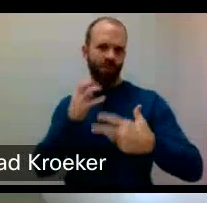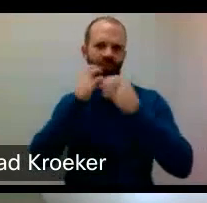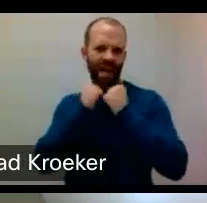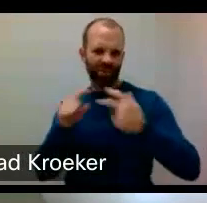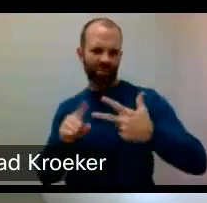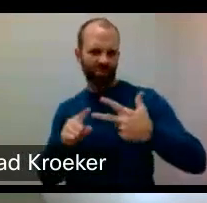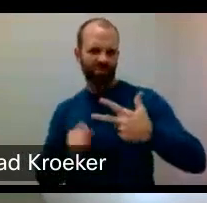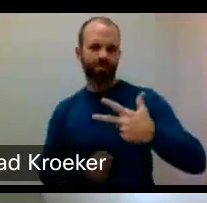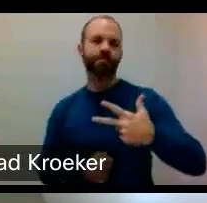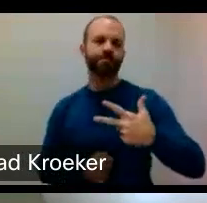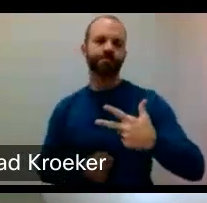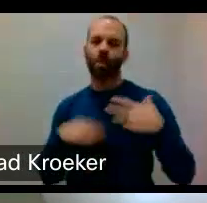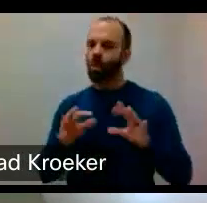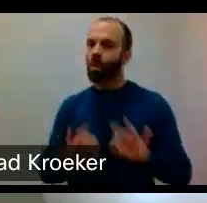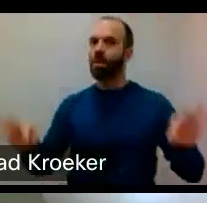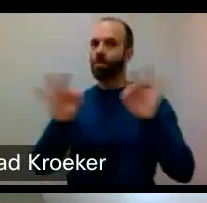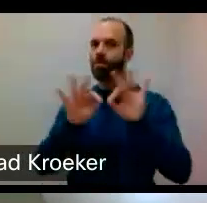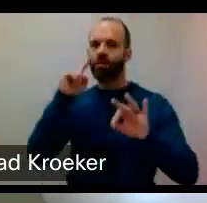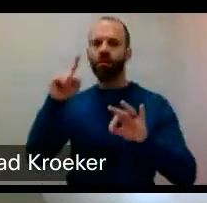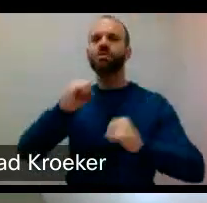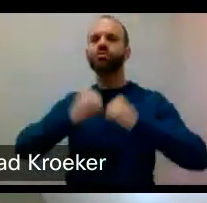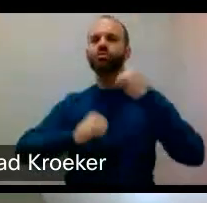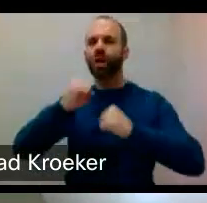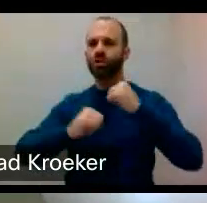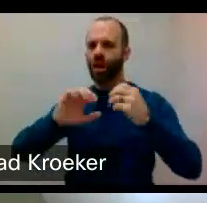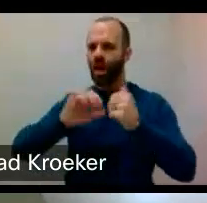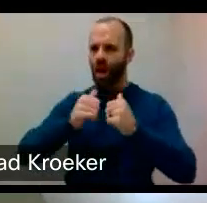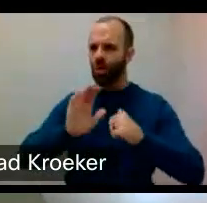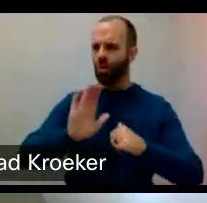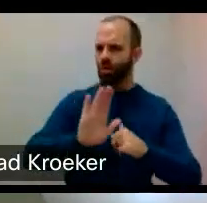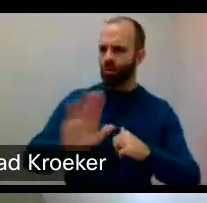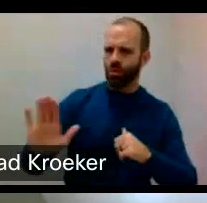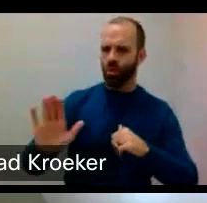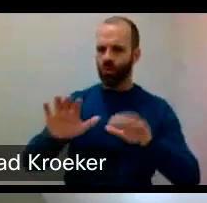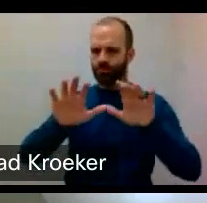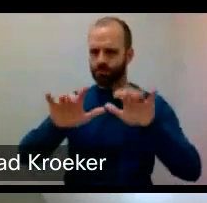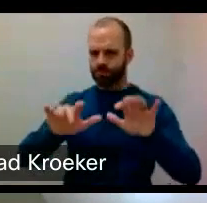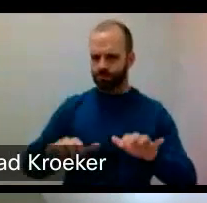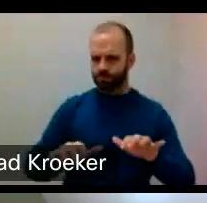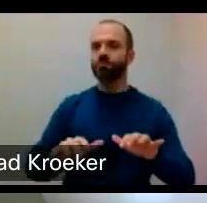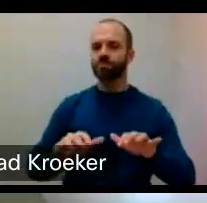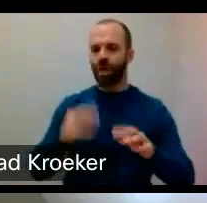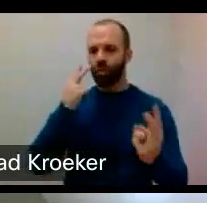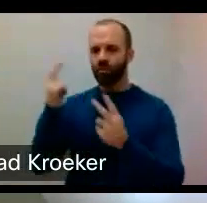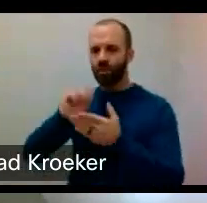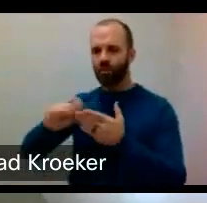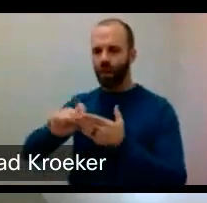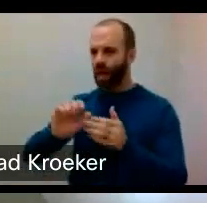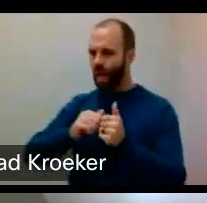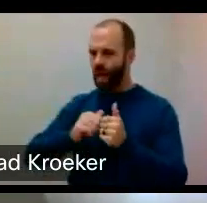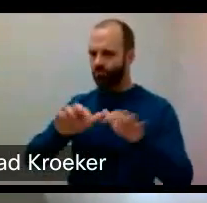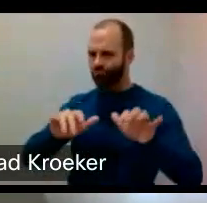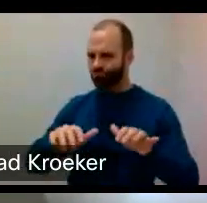This is going to be very important when we look at structuring or how to write a reflective piece.